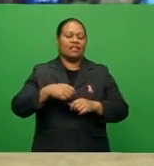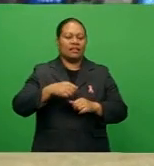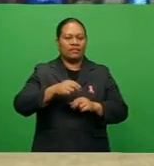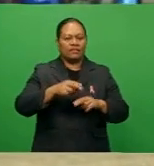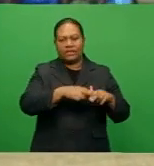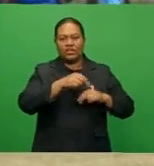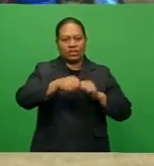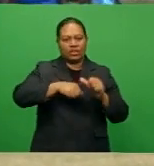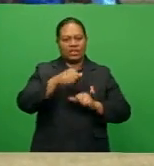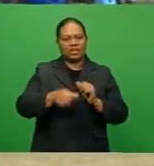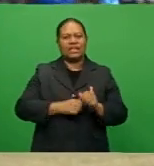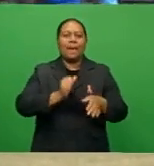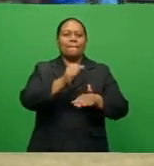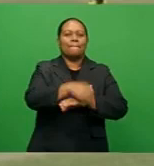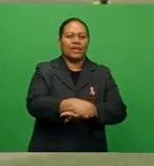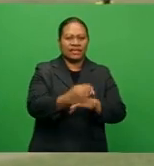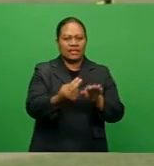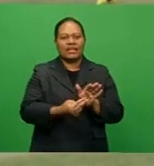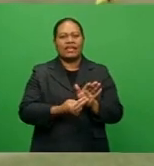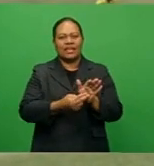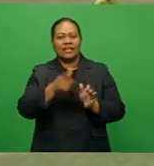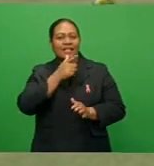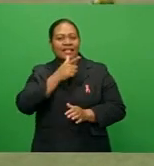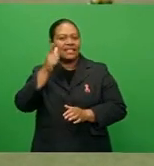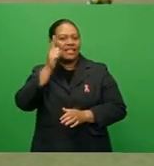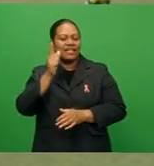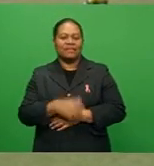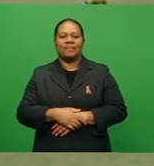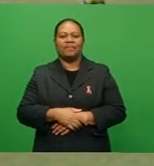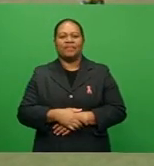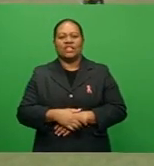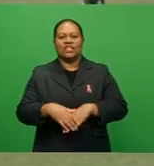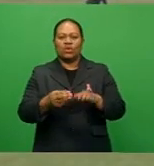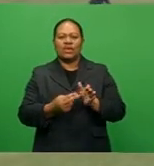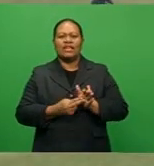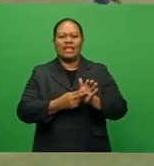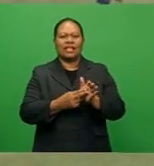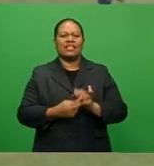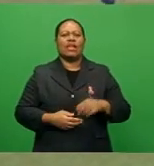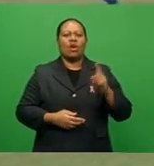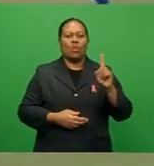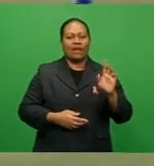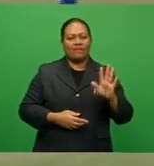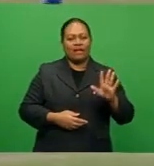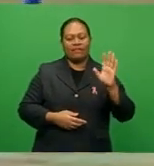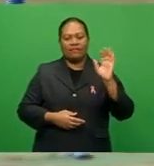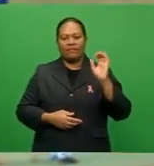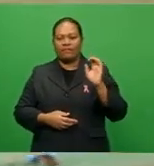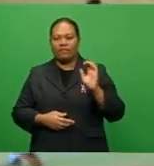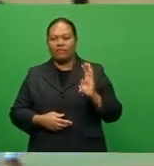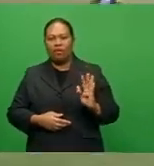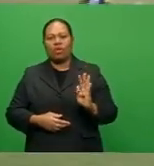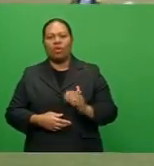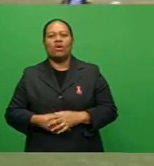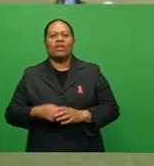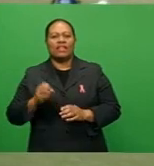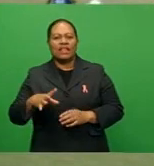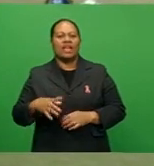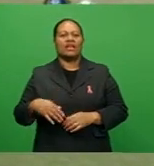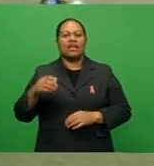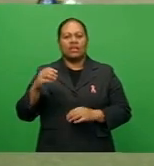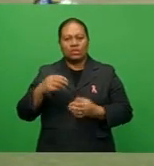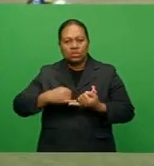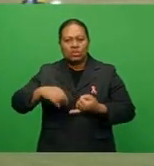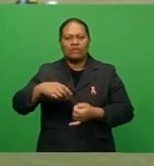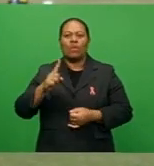city side beating Nandi at Albert Park yesterday. Nandi batted first for 154 for 10, while Suva scored 155